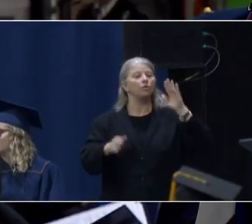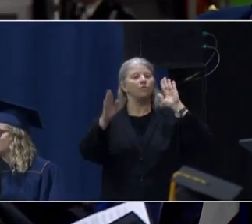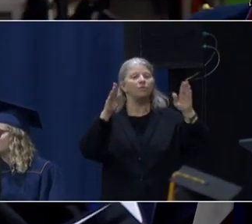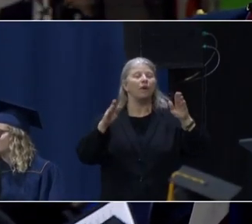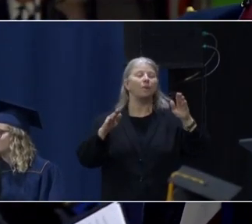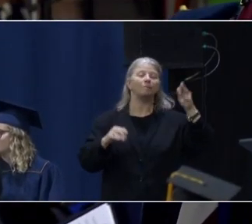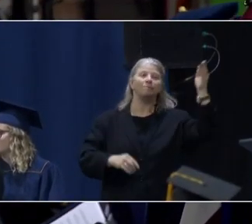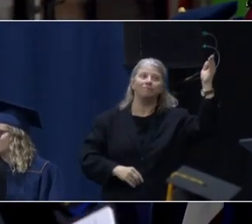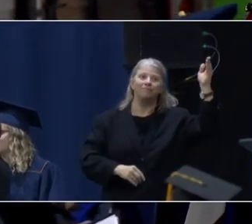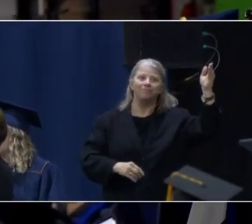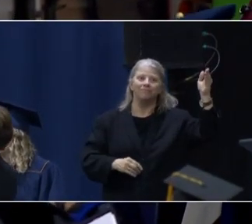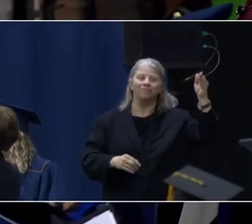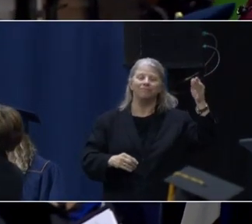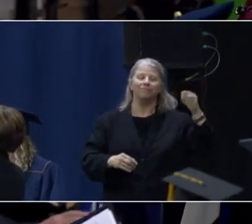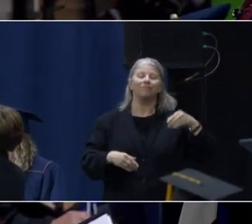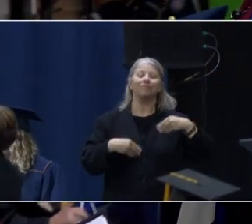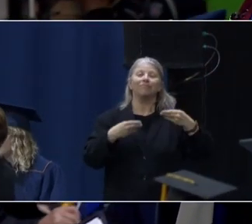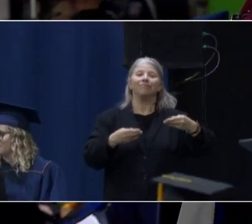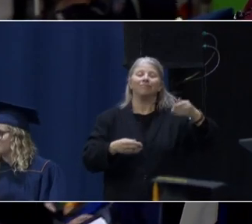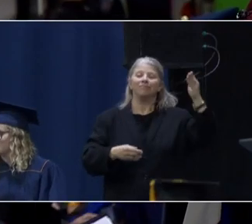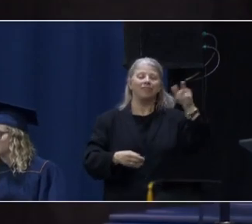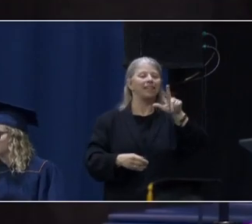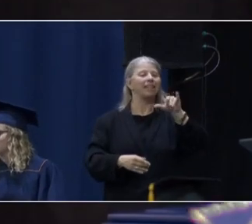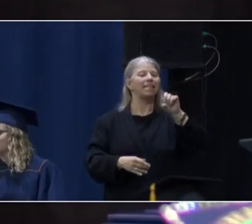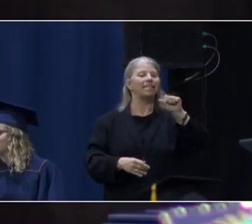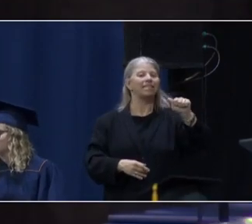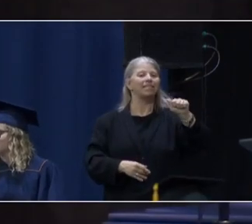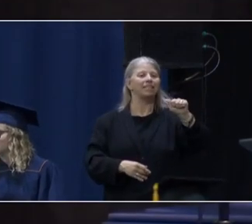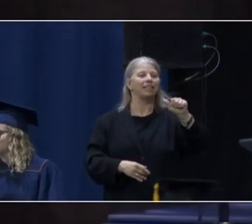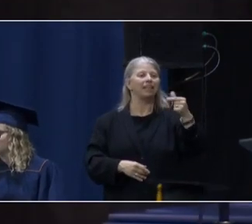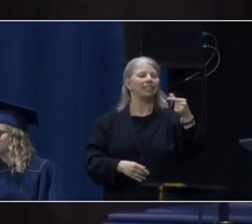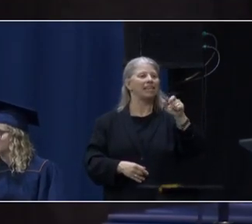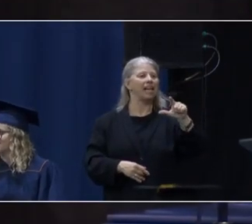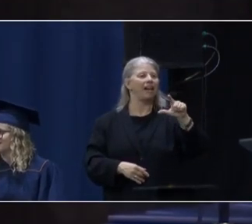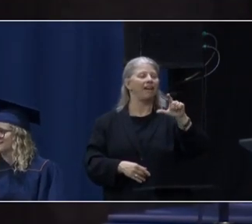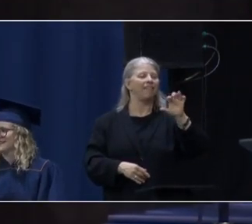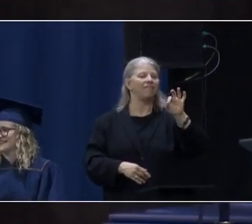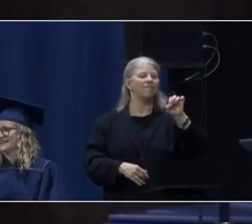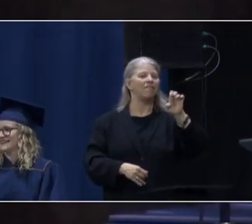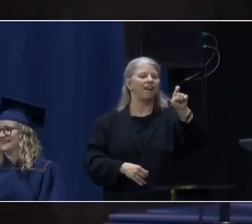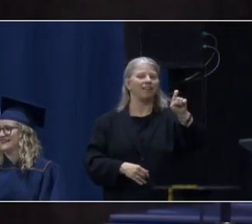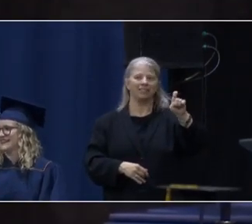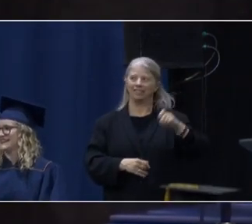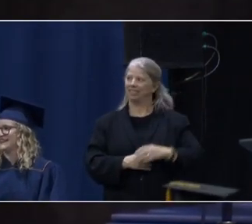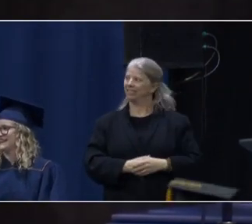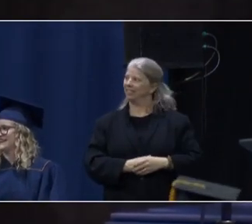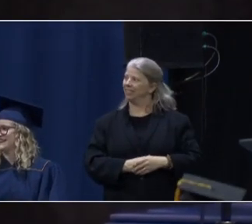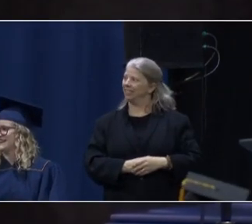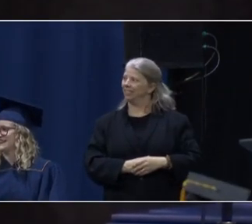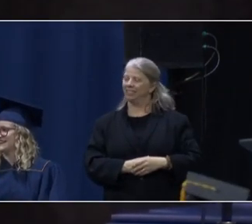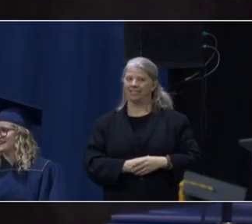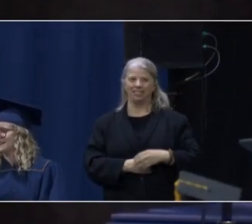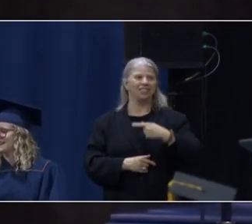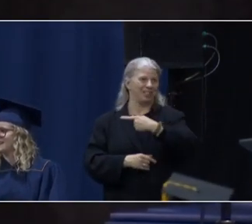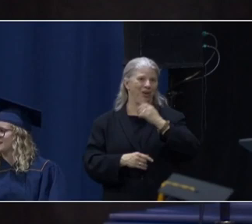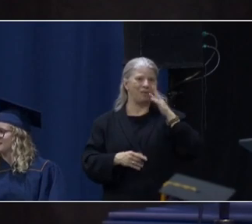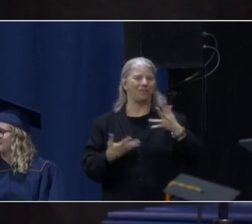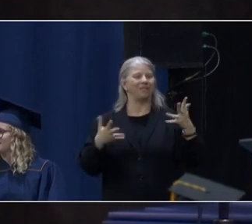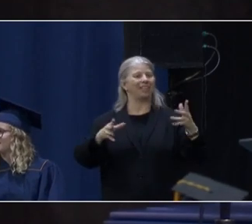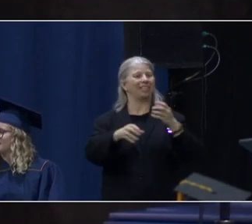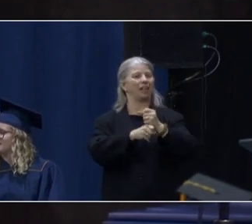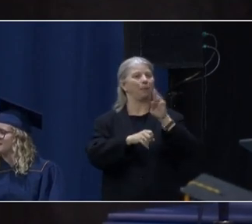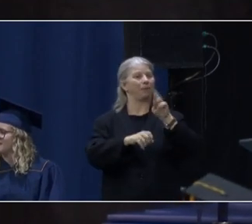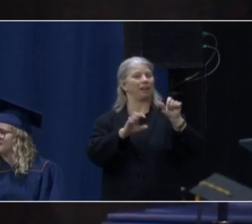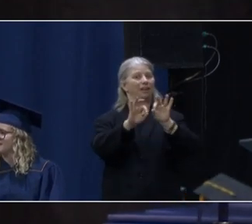this afternoon will be given by Alyssa Delfas. Alyssa will be receiving her Bachelor of Arts